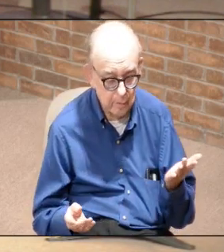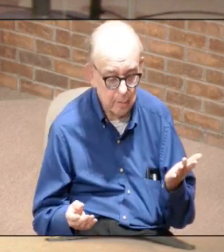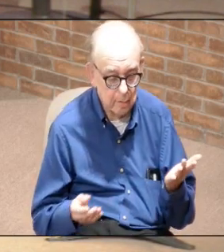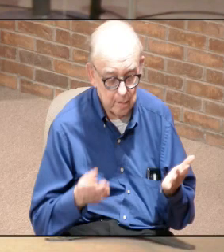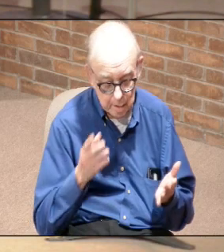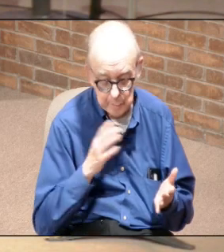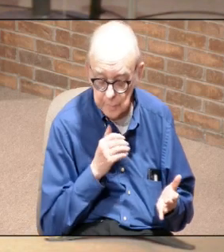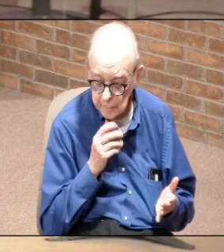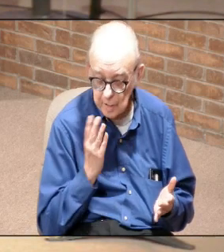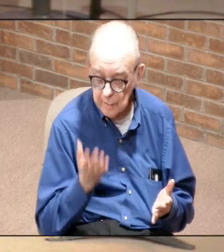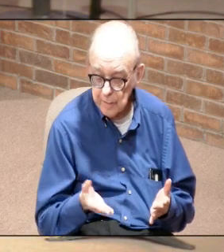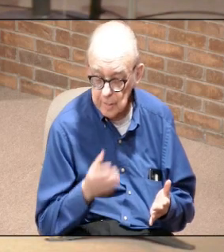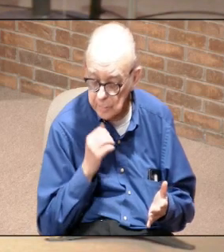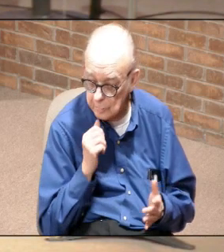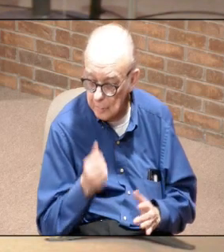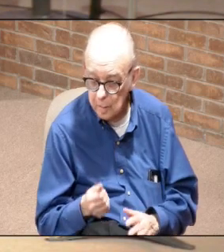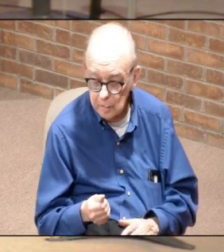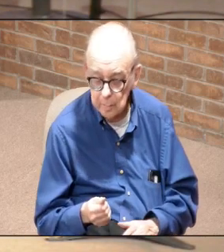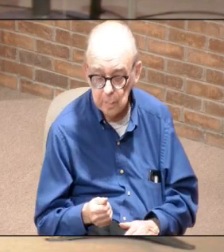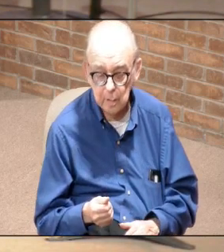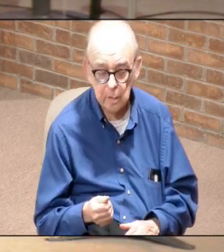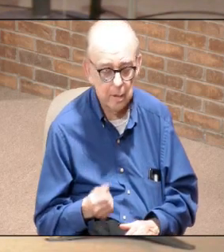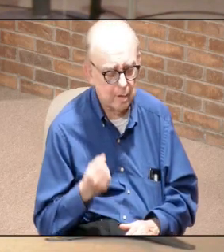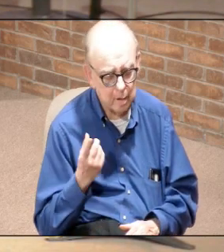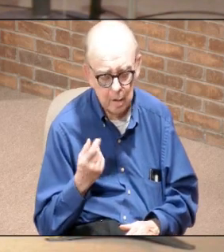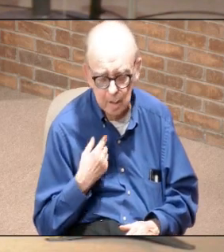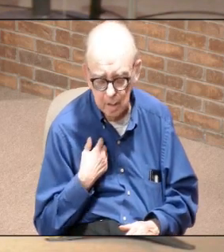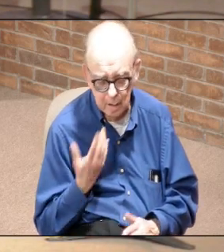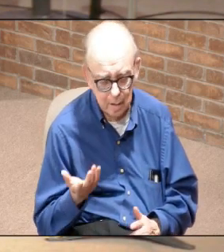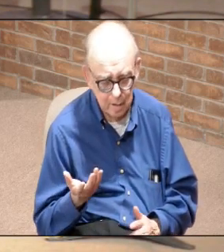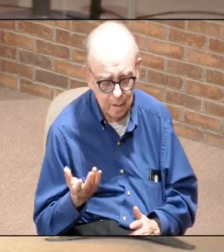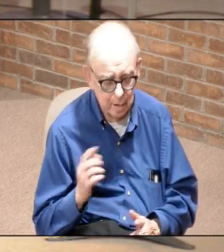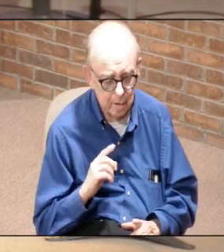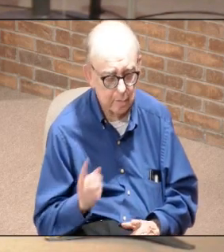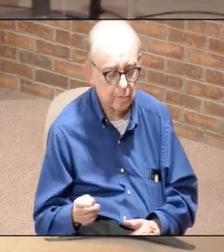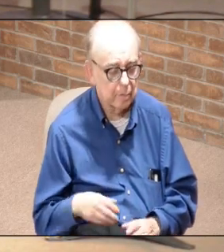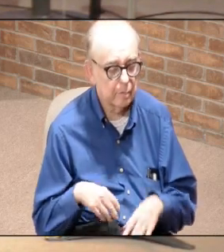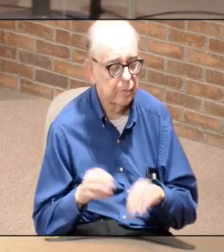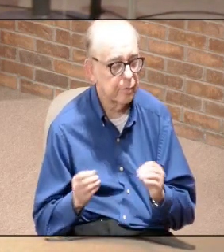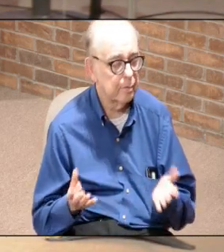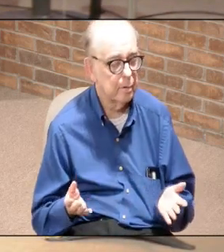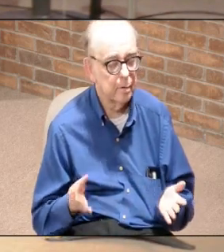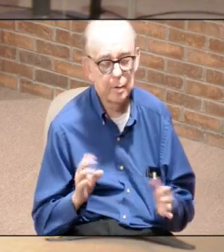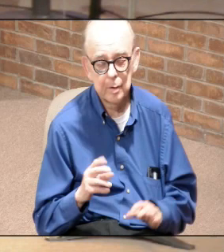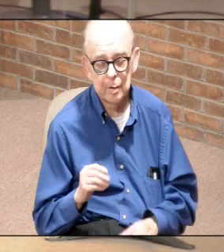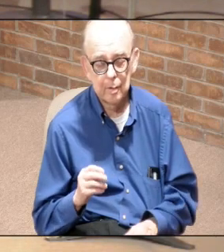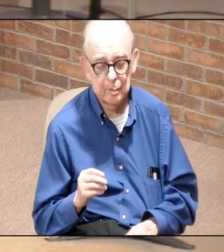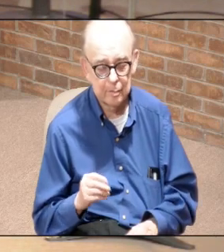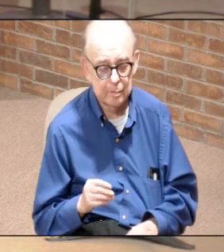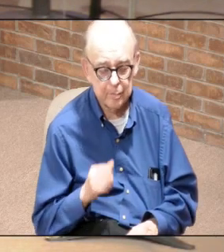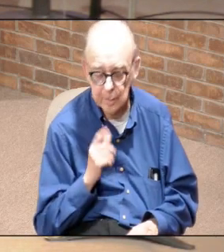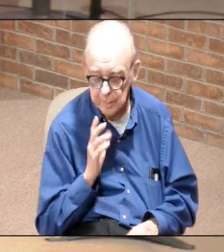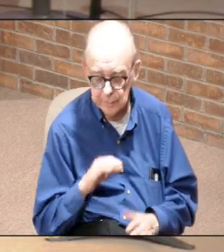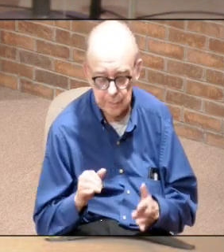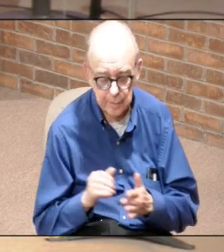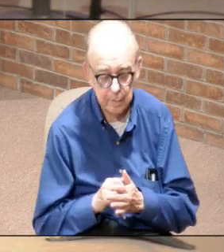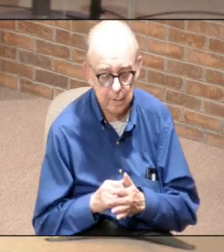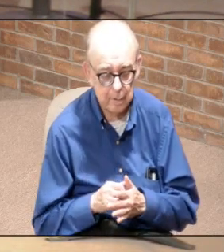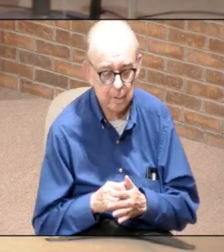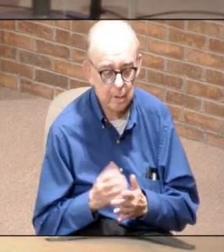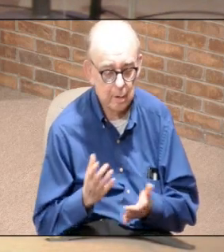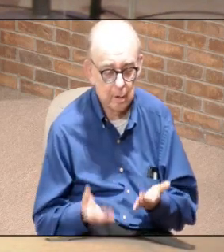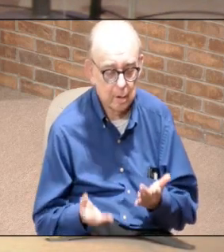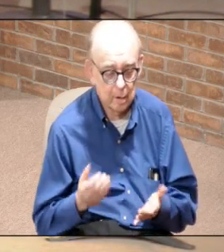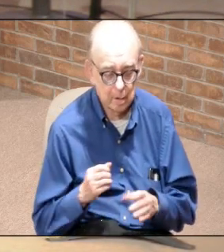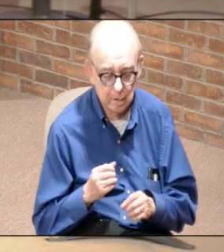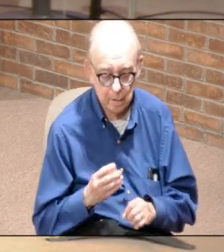be there tomorrow. Well, you don't understand. I got to go to the grocery store. No, you don't. You probably